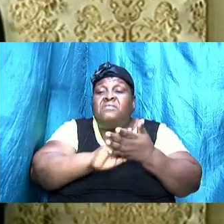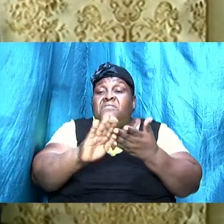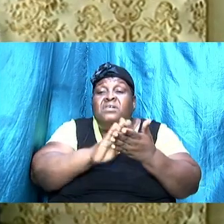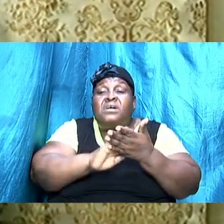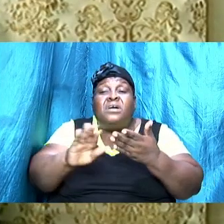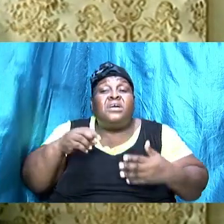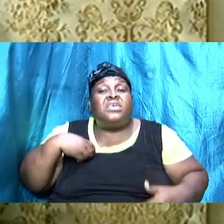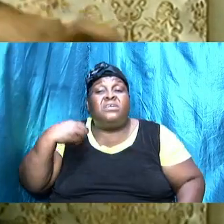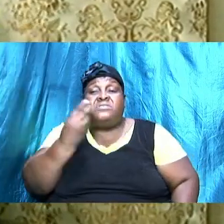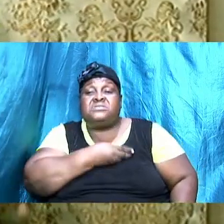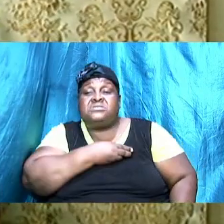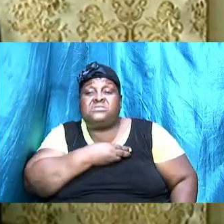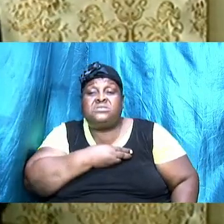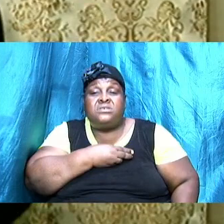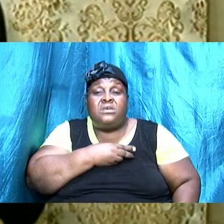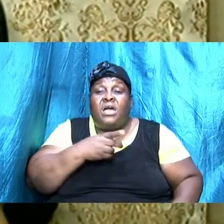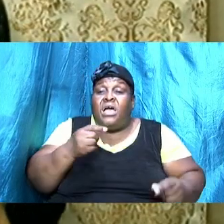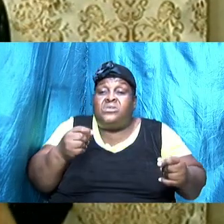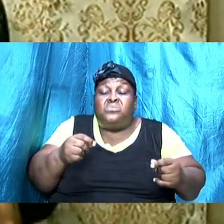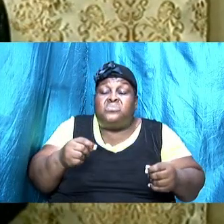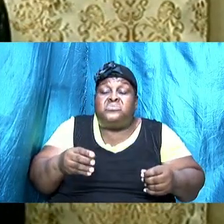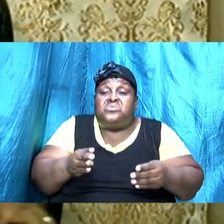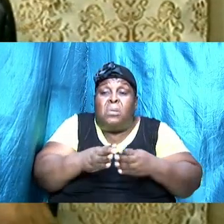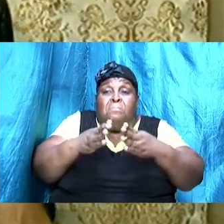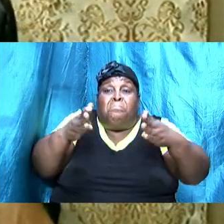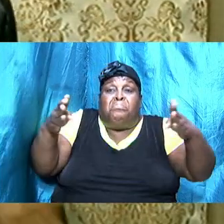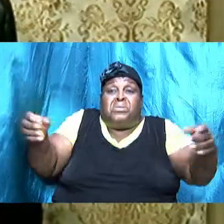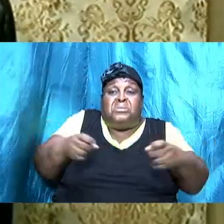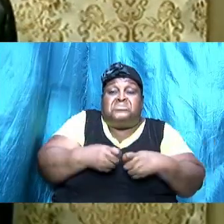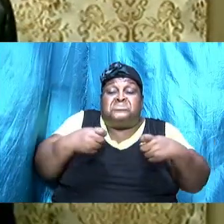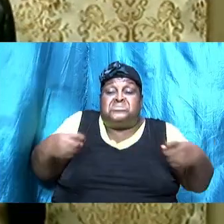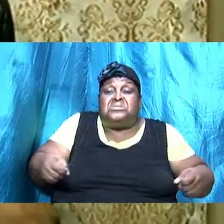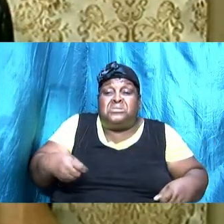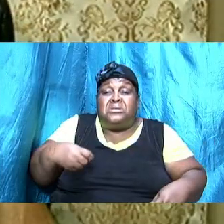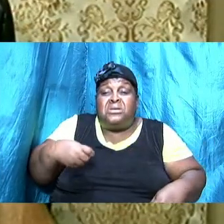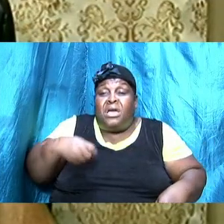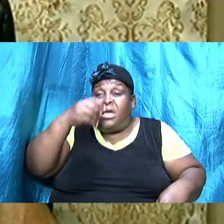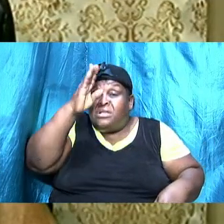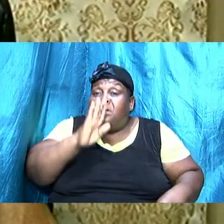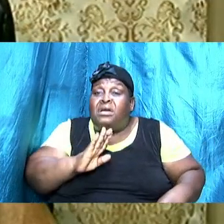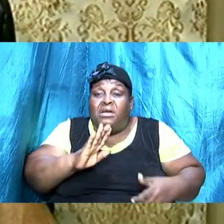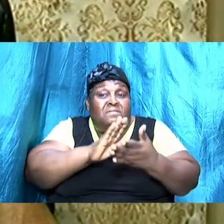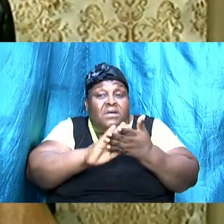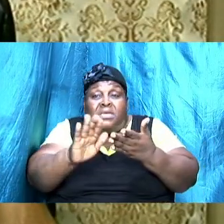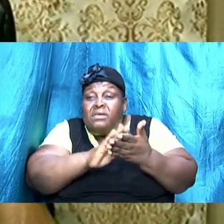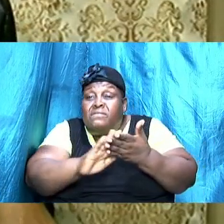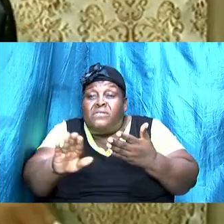And then we commit some bigger ones and go to God and God forgive us.